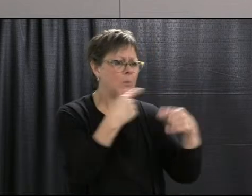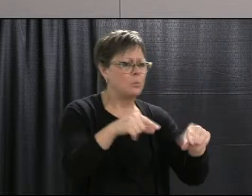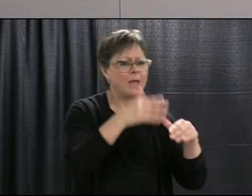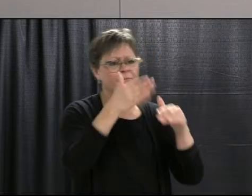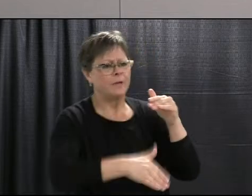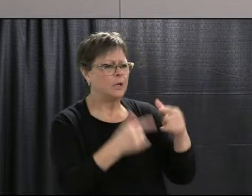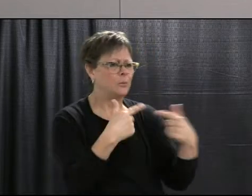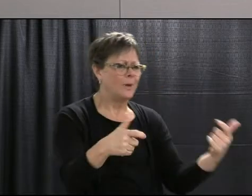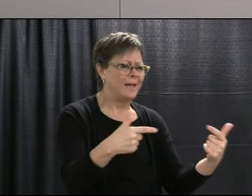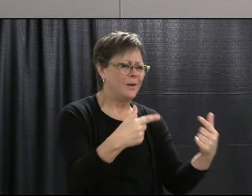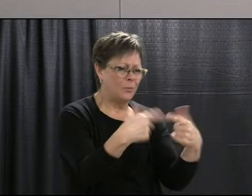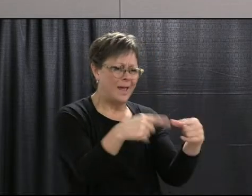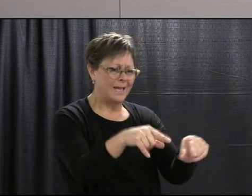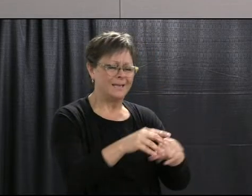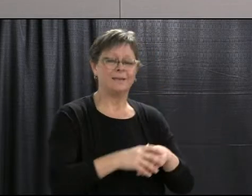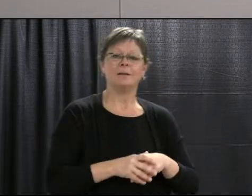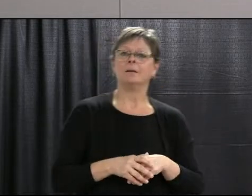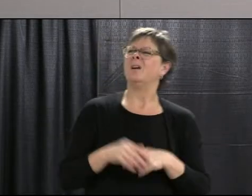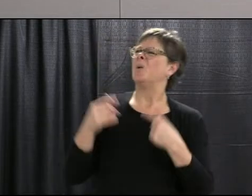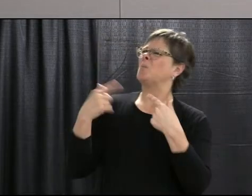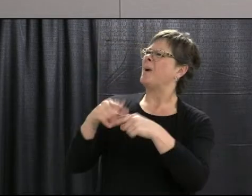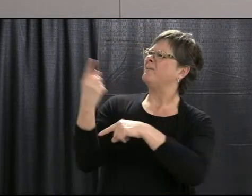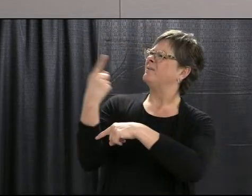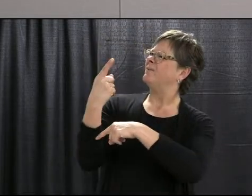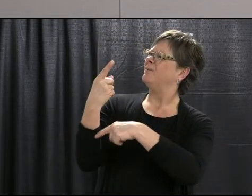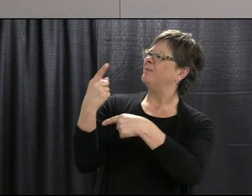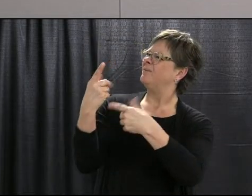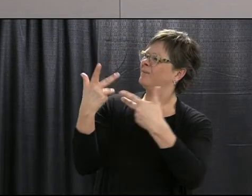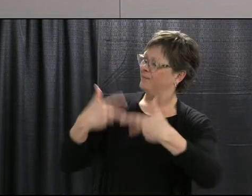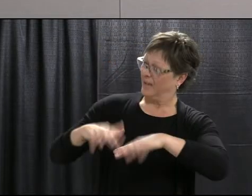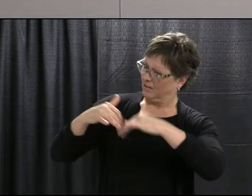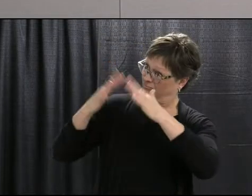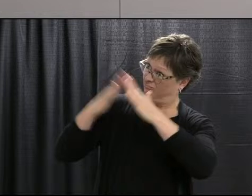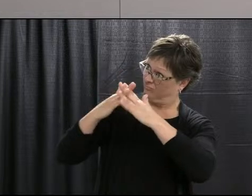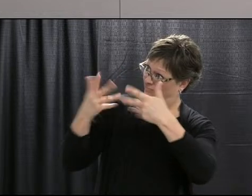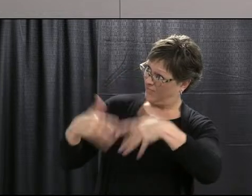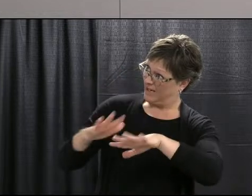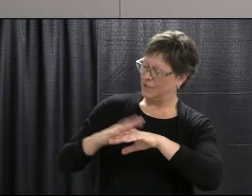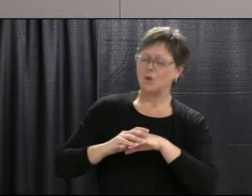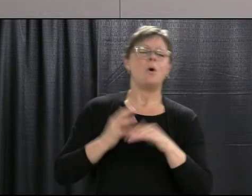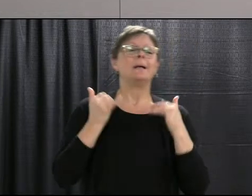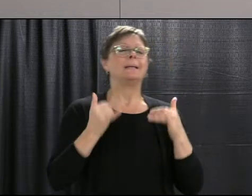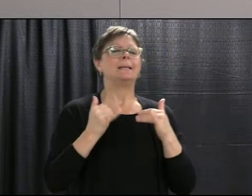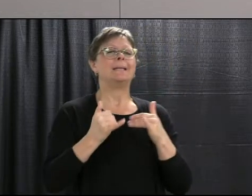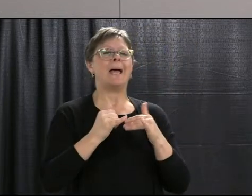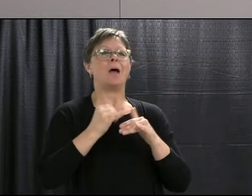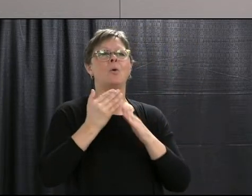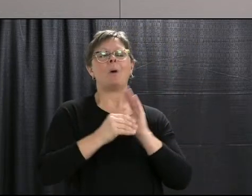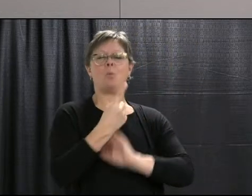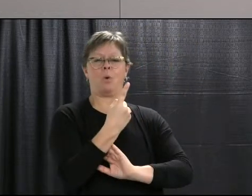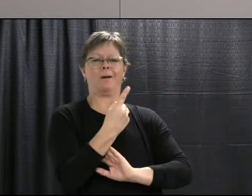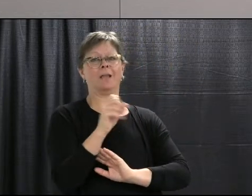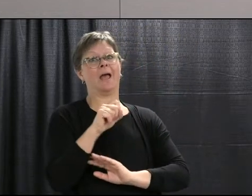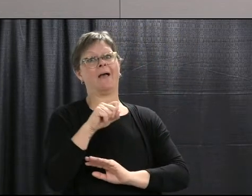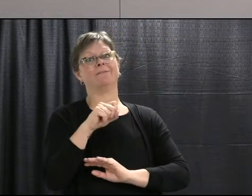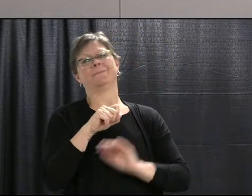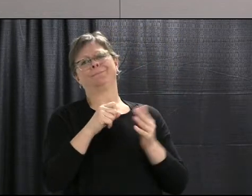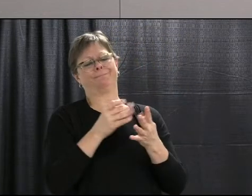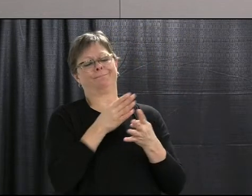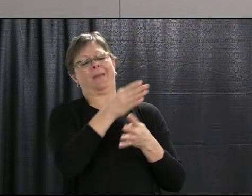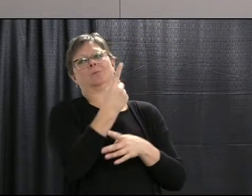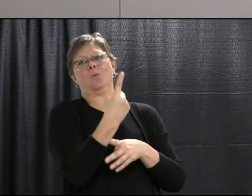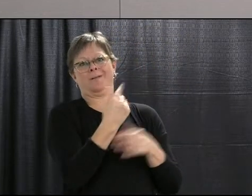again? I don't think we're in a position to have specific dates quite yet. We're in phase 1 right now. Minister, I don't know if you'd want to add to that.